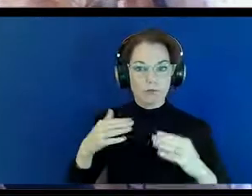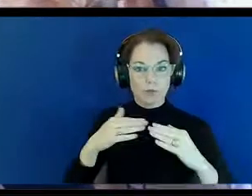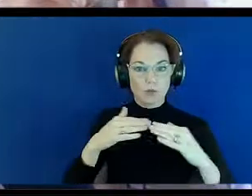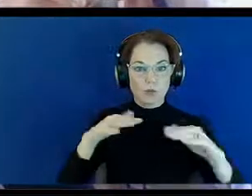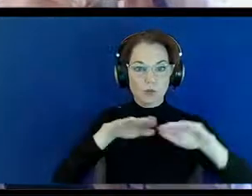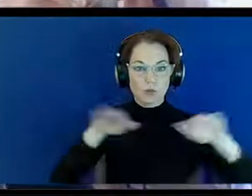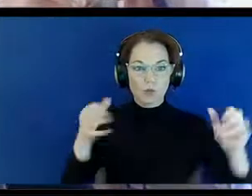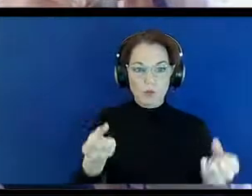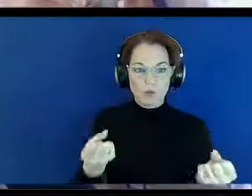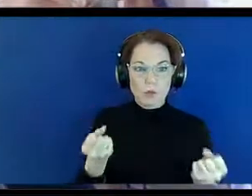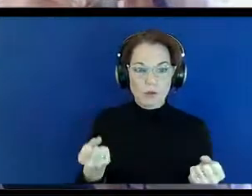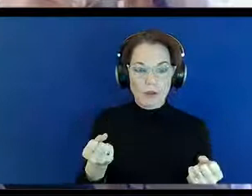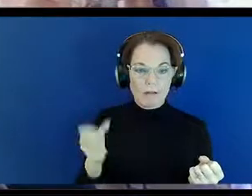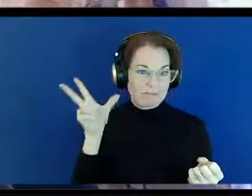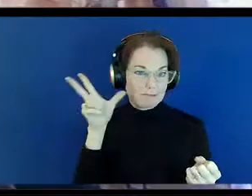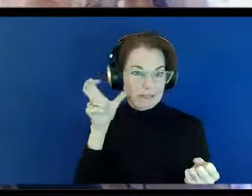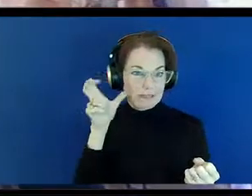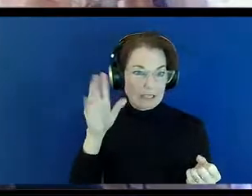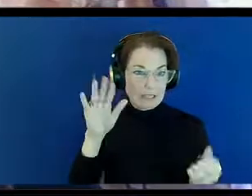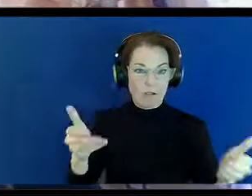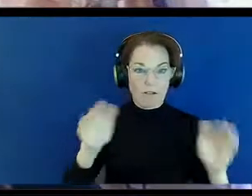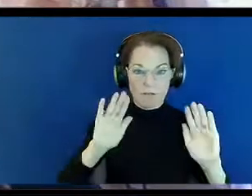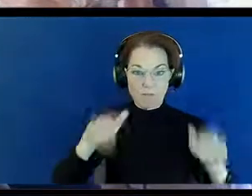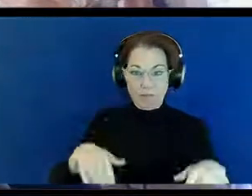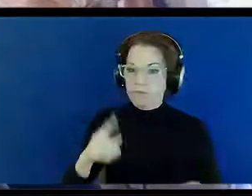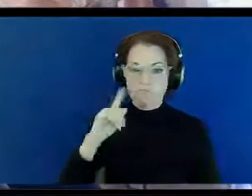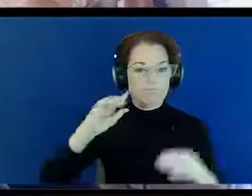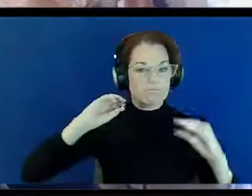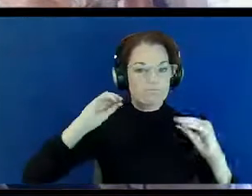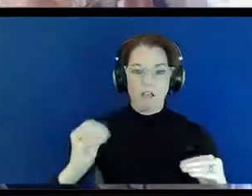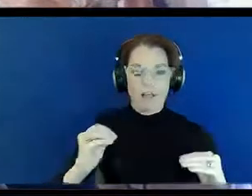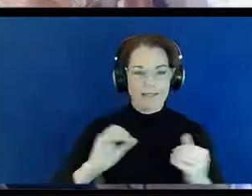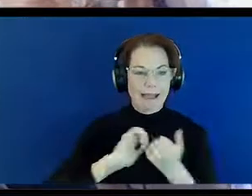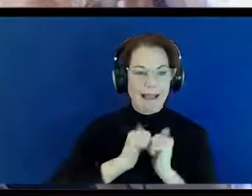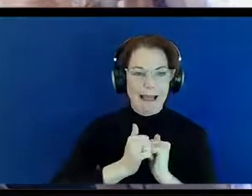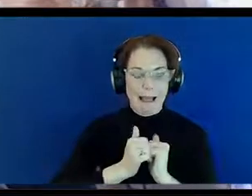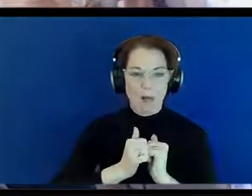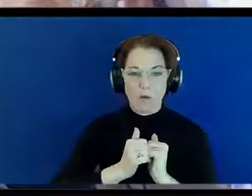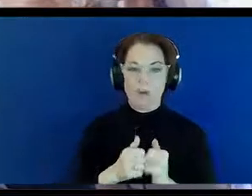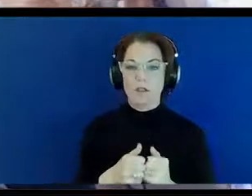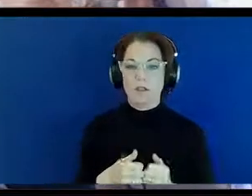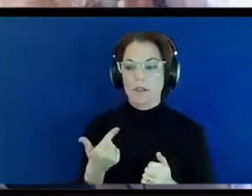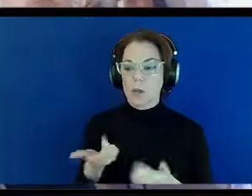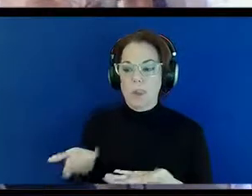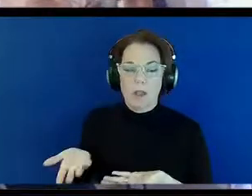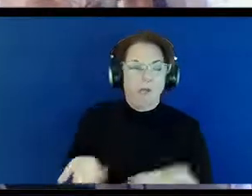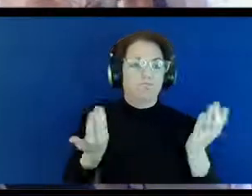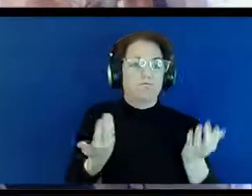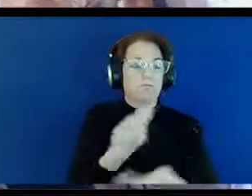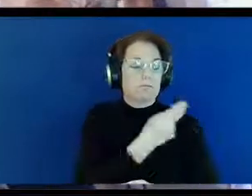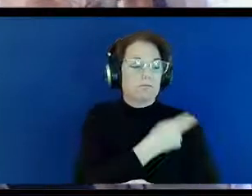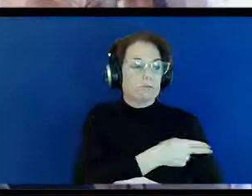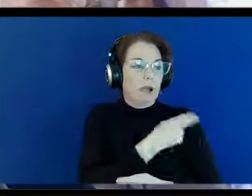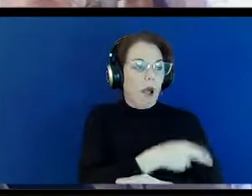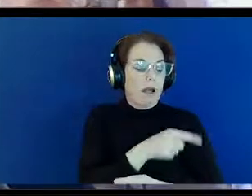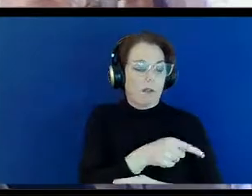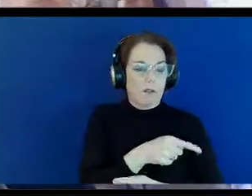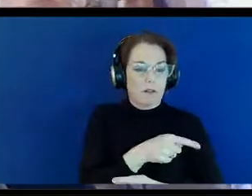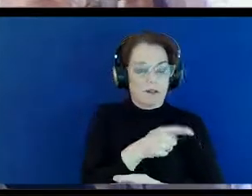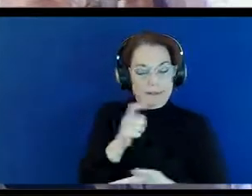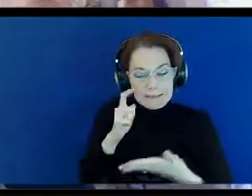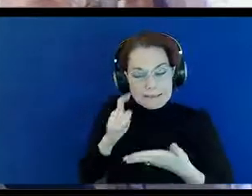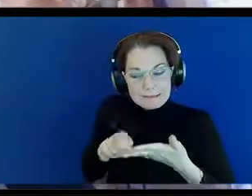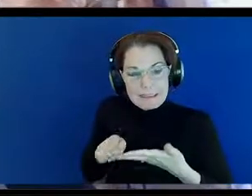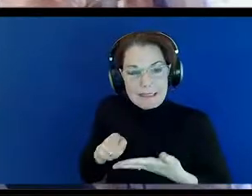this happened. The paramedics got Ted to the hospital, and while they found a faint heartbeat, there was simply nothing more that